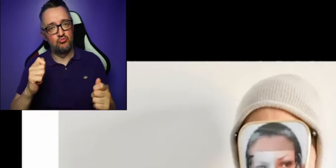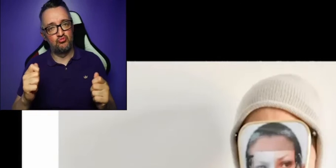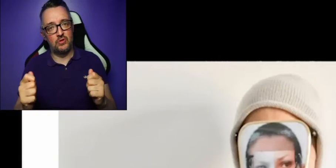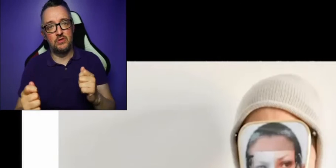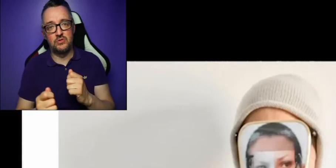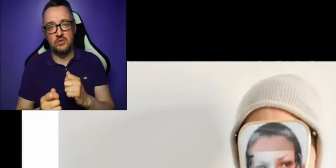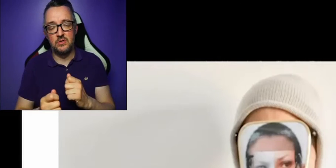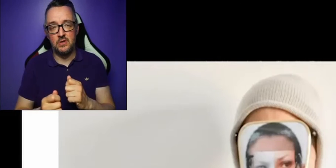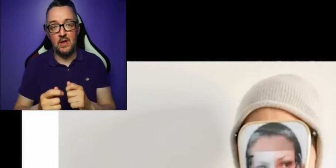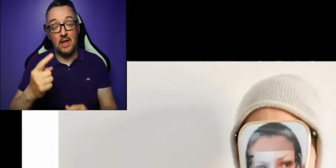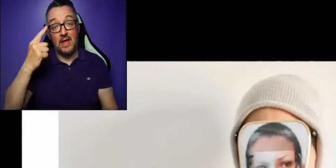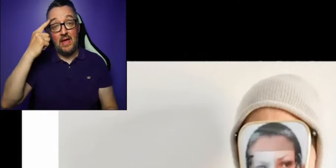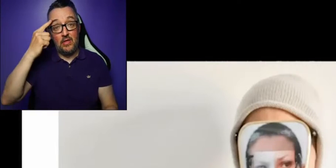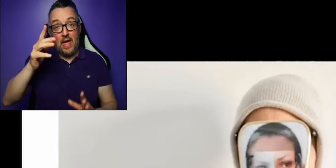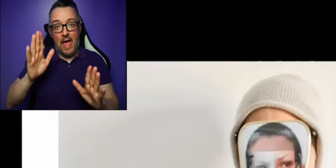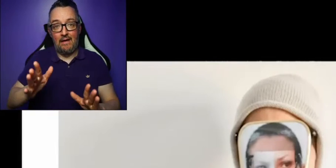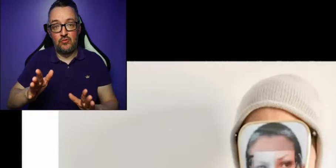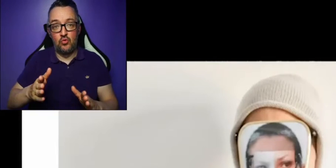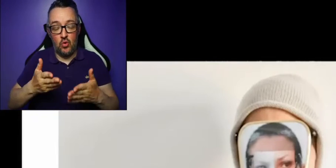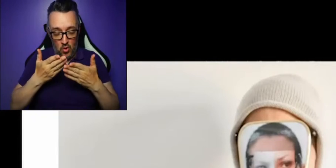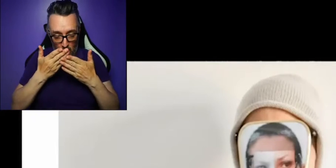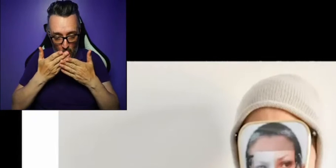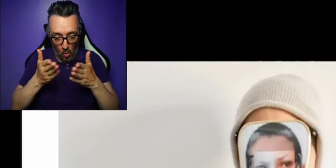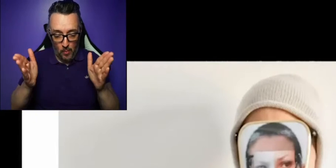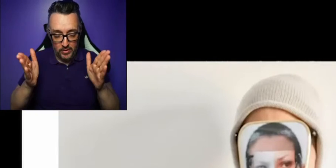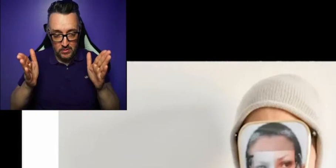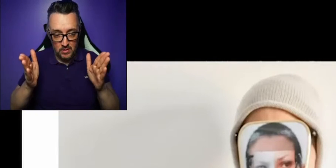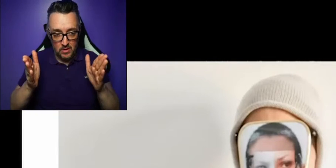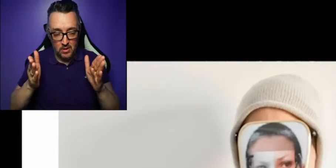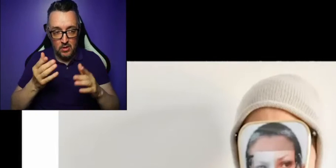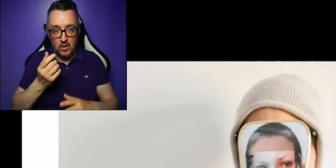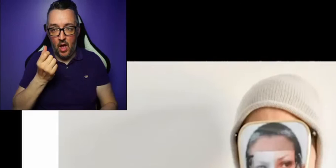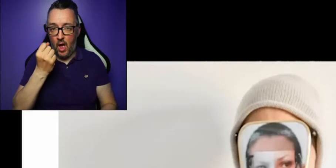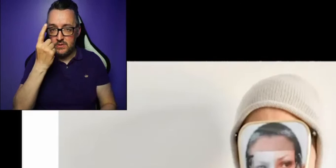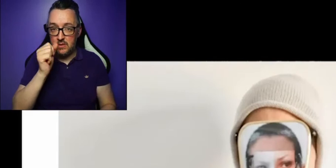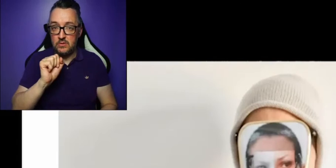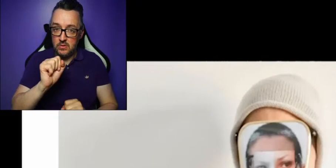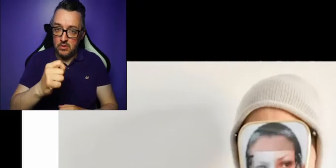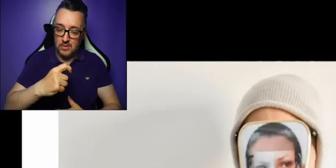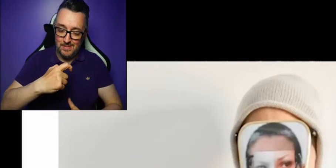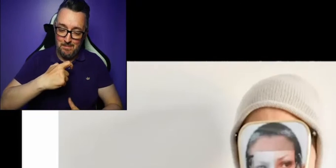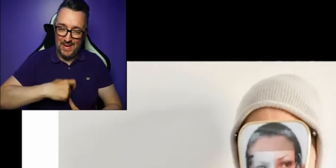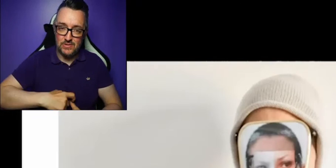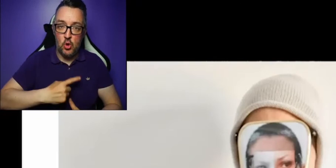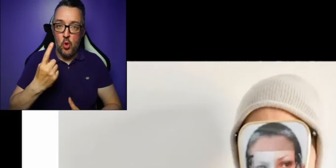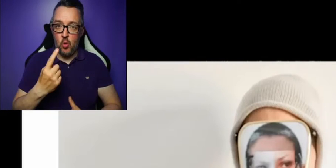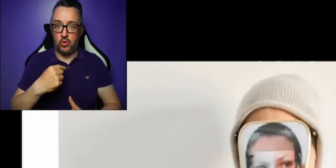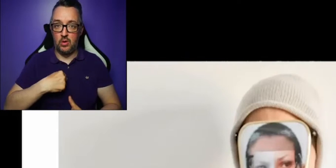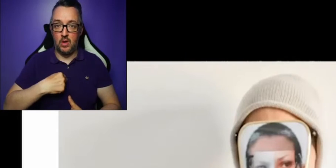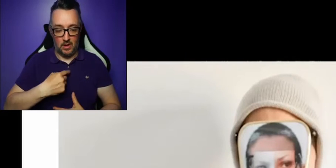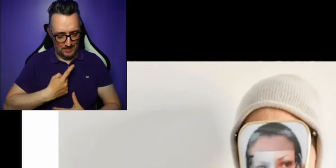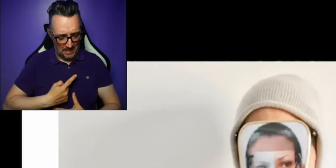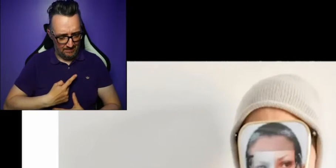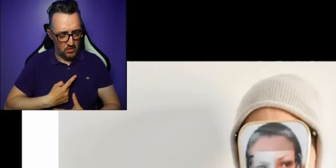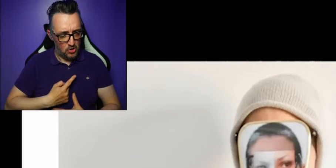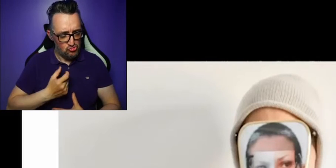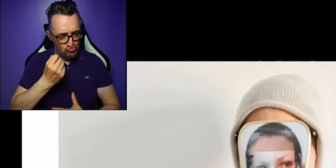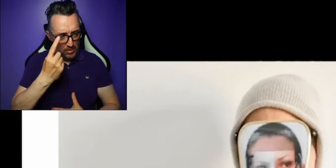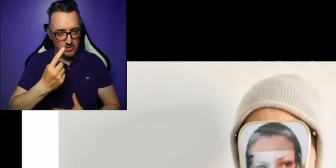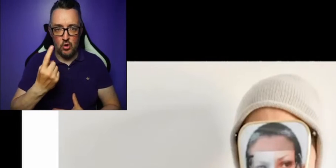it's the revealing yourself to yourself that's the key to this method. So thank you for highlighting that,